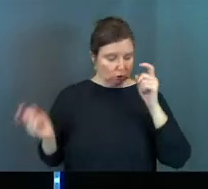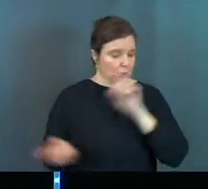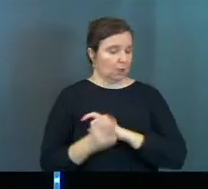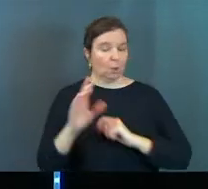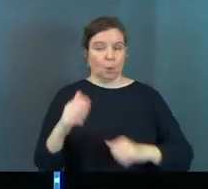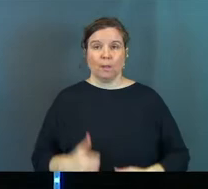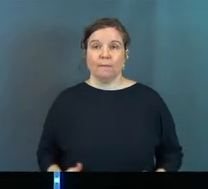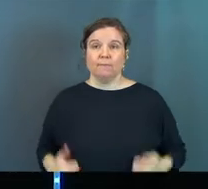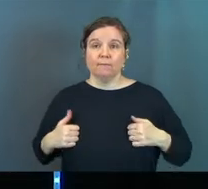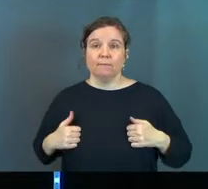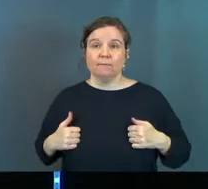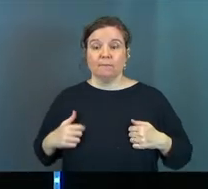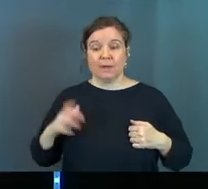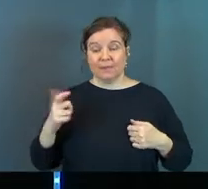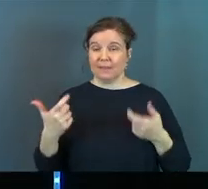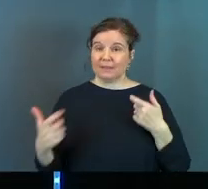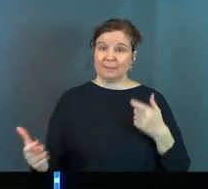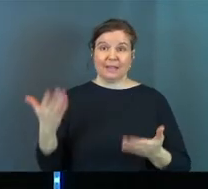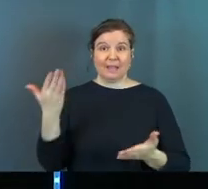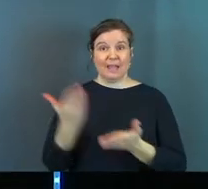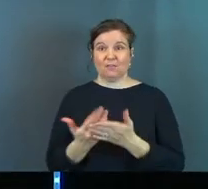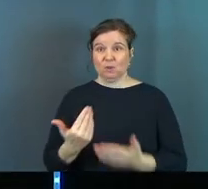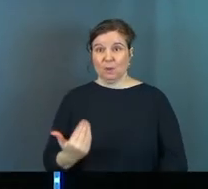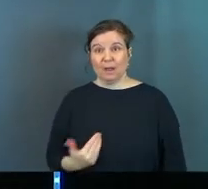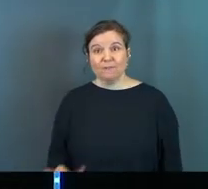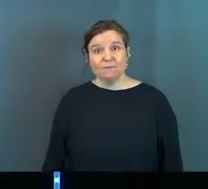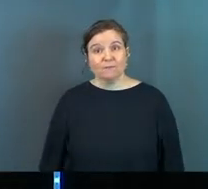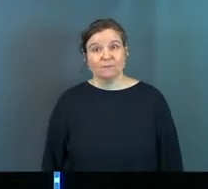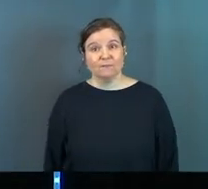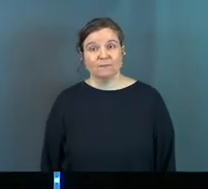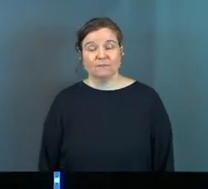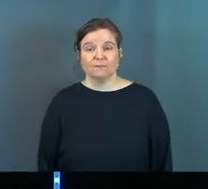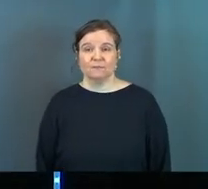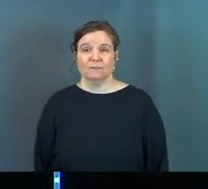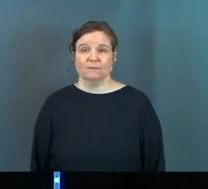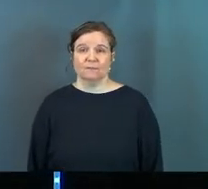life. And that's the biggest evidence that you have.